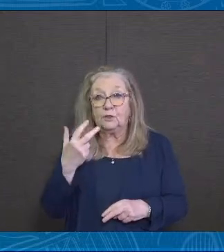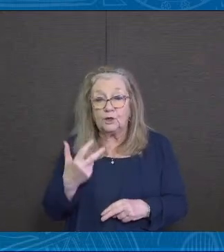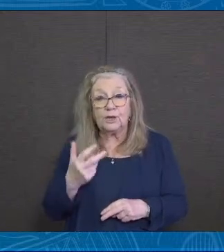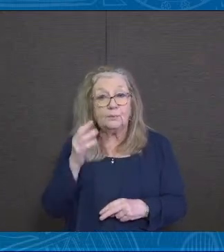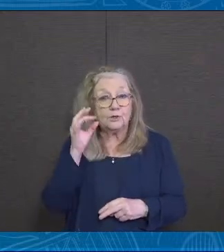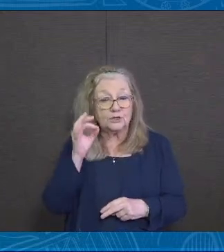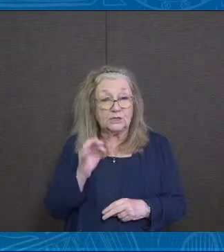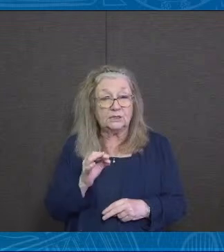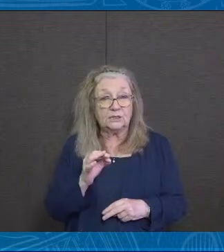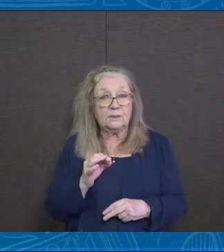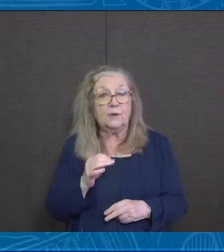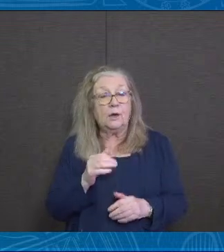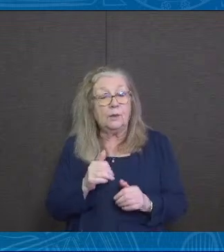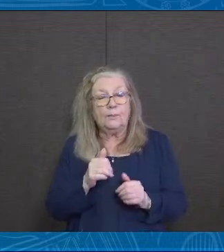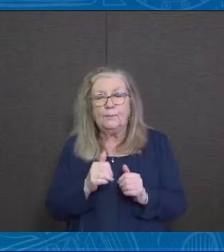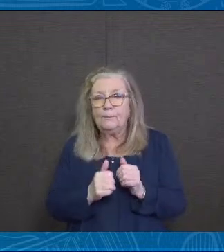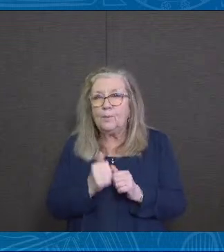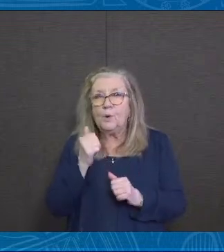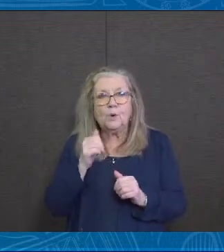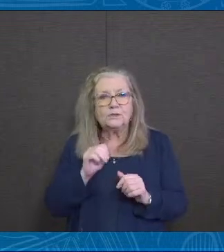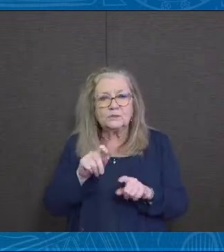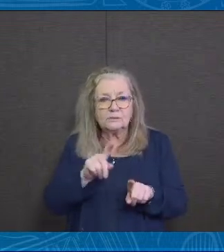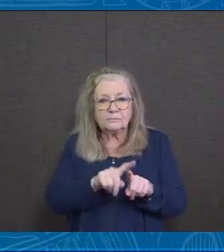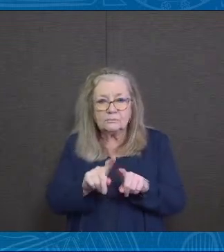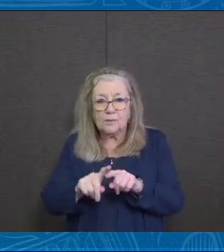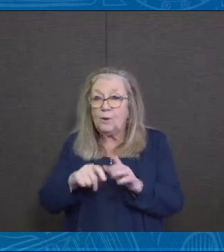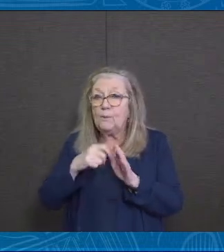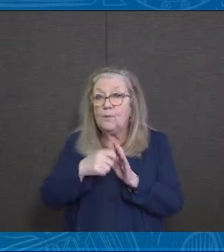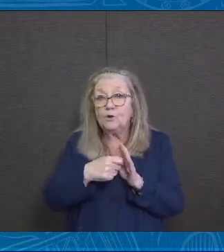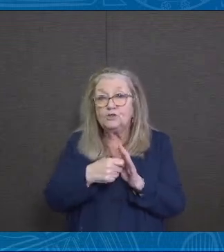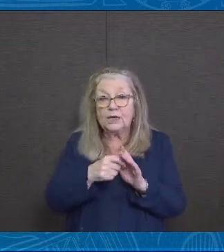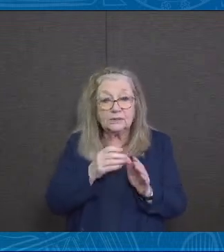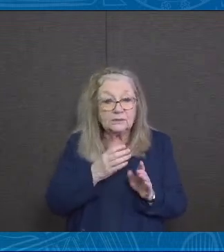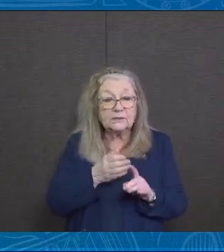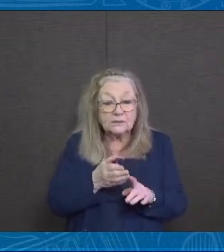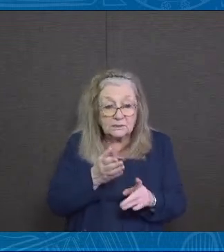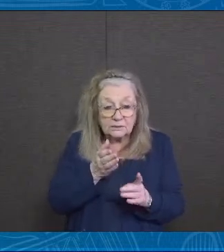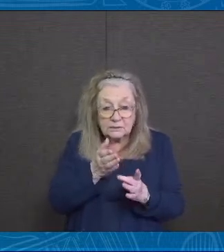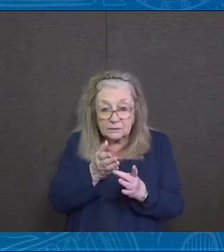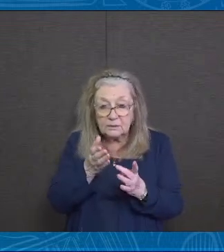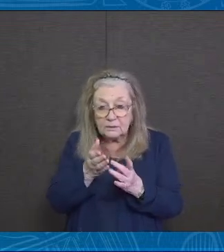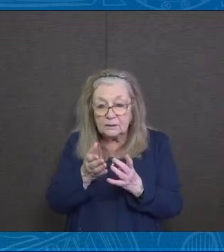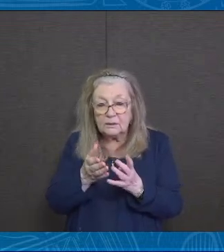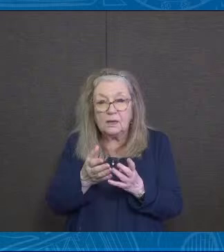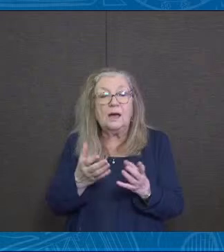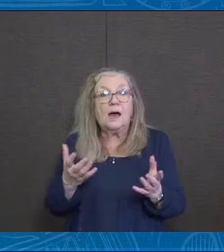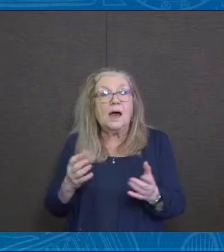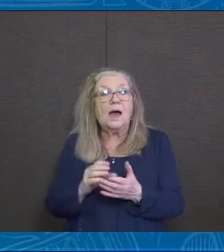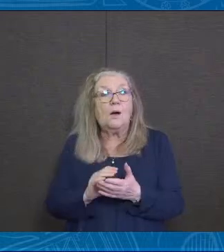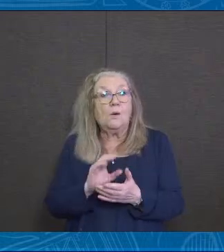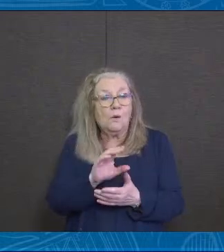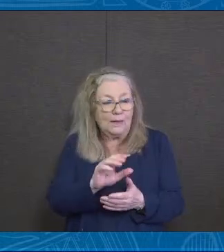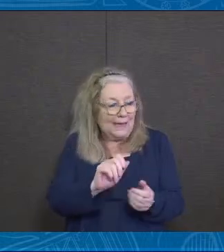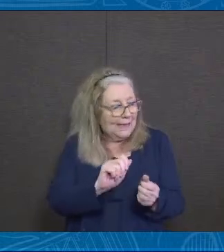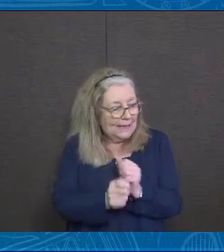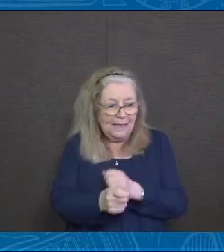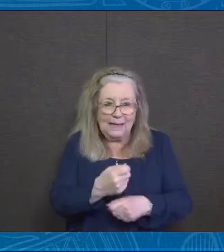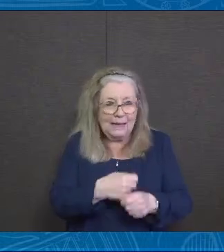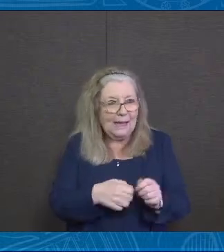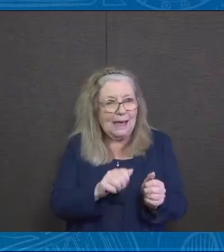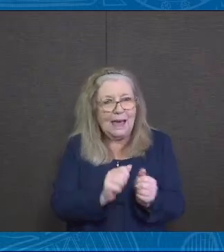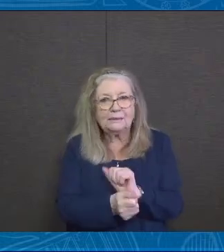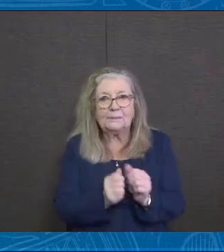of the projects are allocated for adaptation purposes. So we're happy